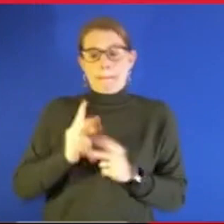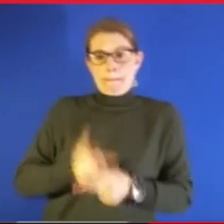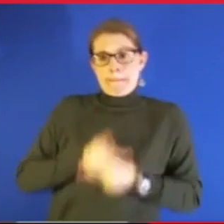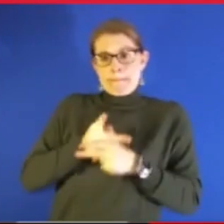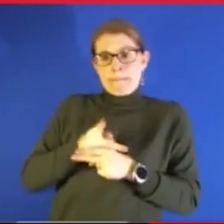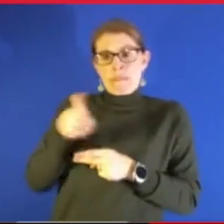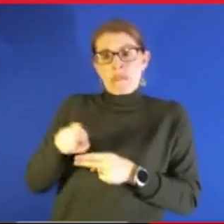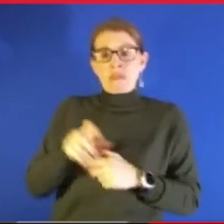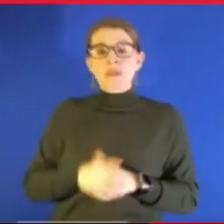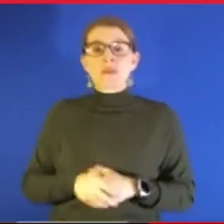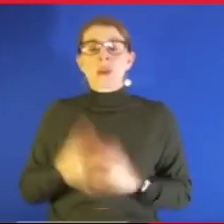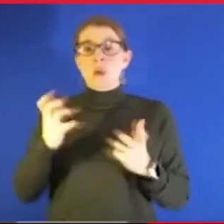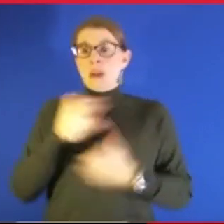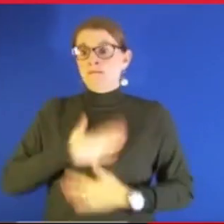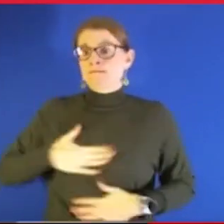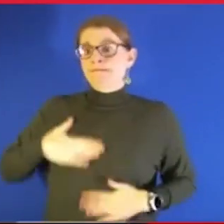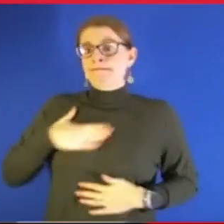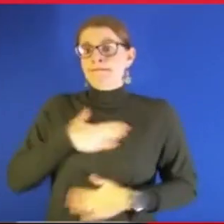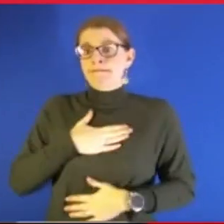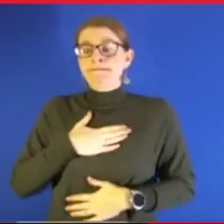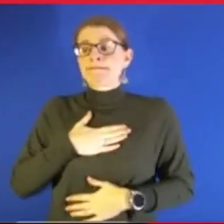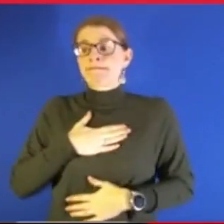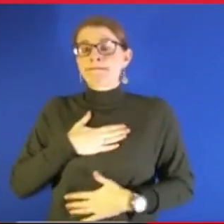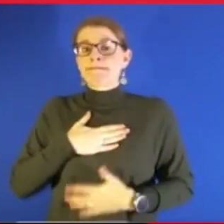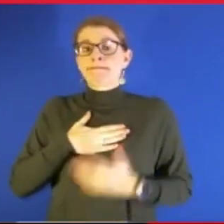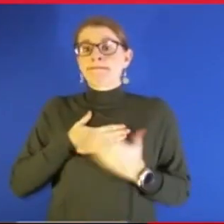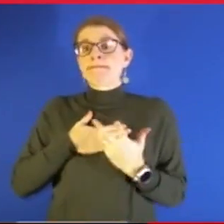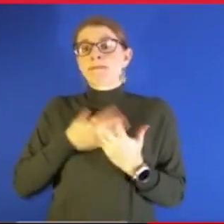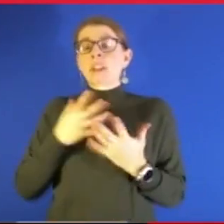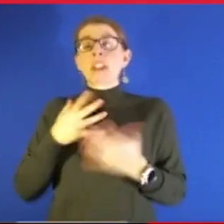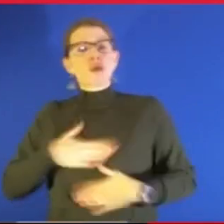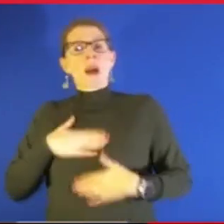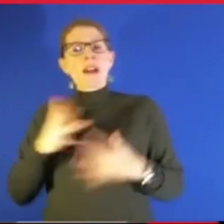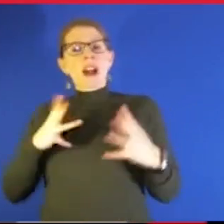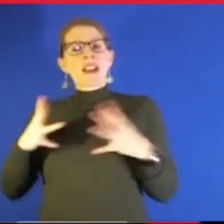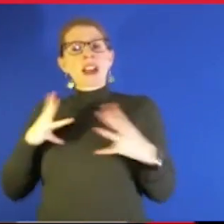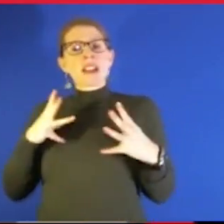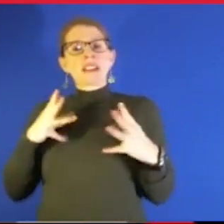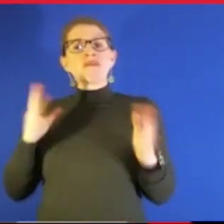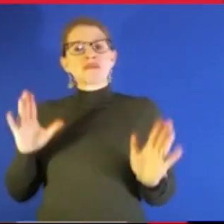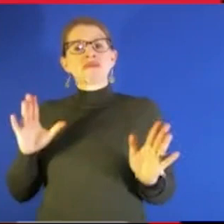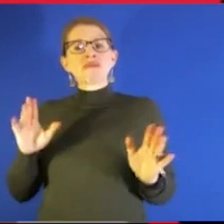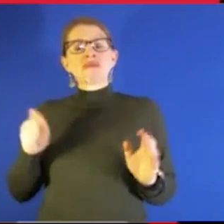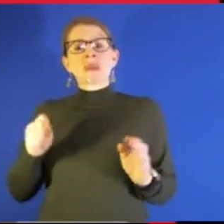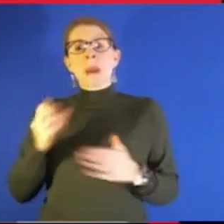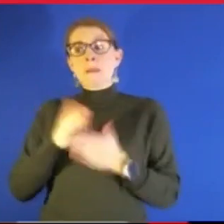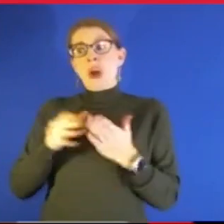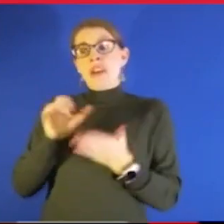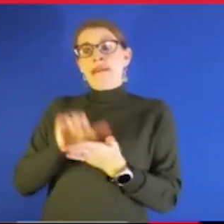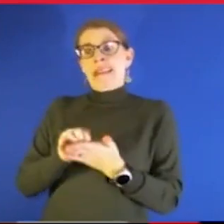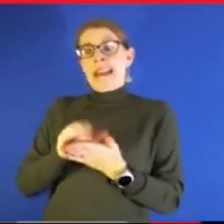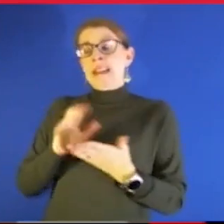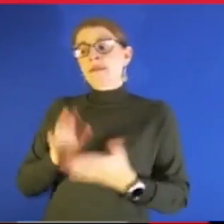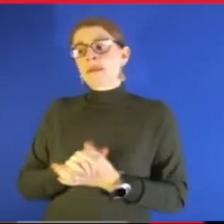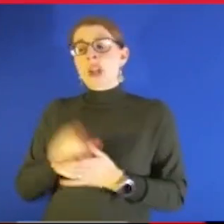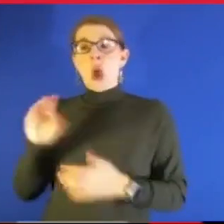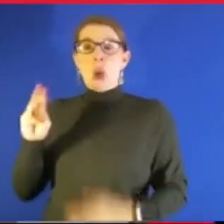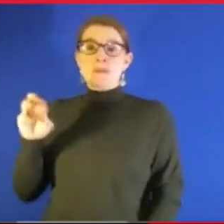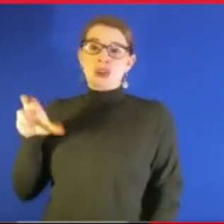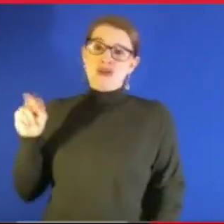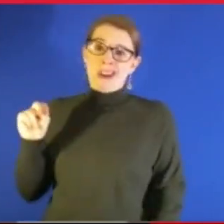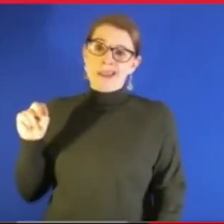I mean, we want to enjoy, we enjoyed the holidays. And I think that, part of that was that